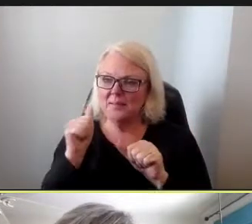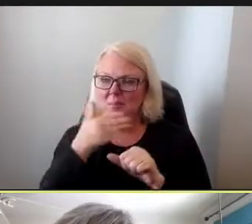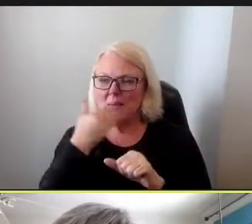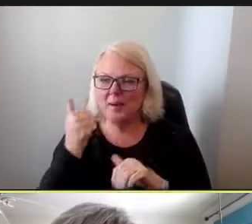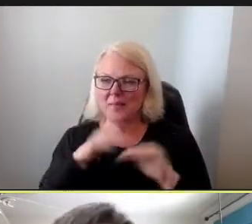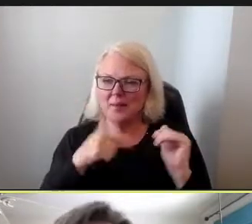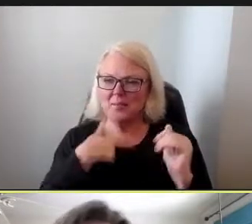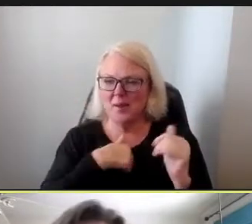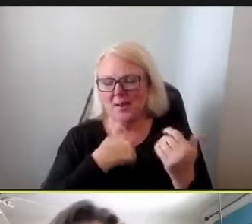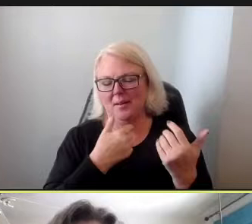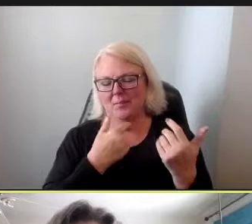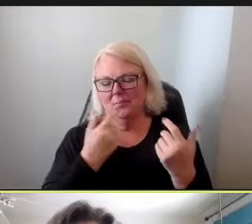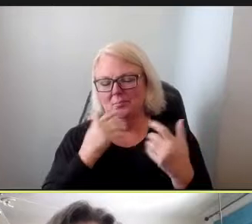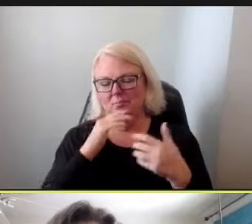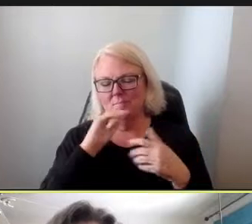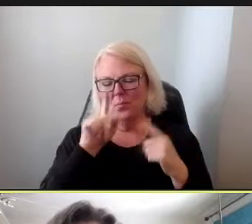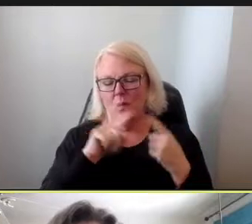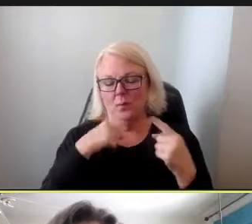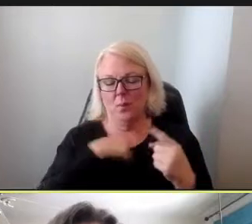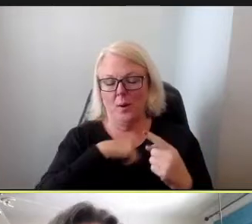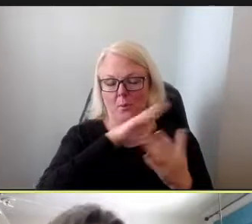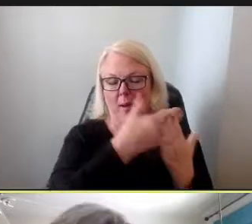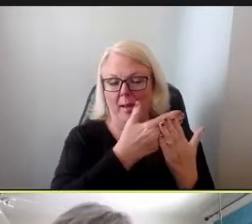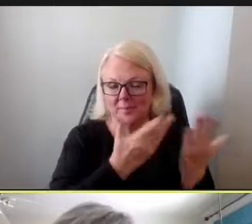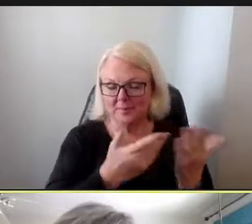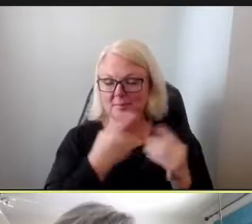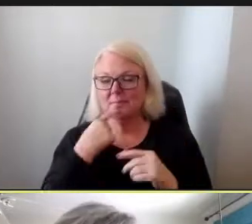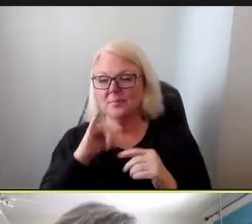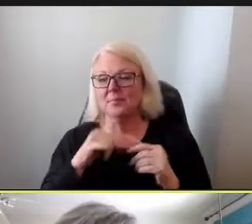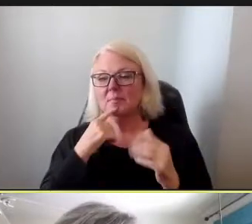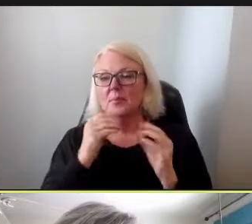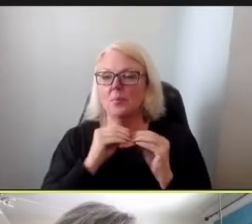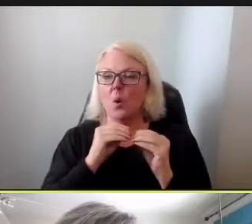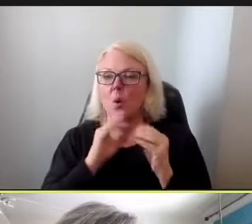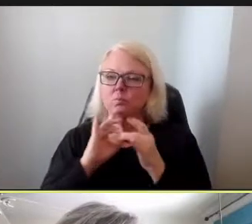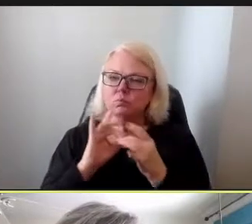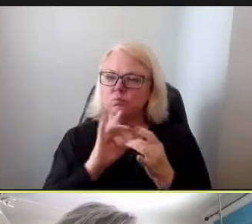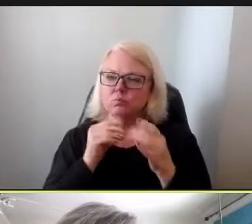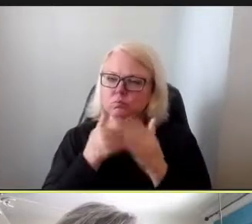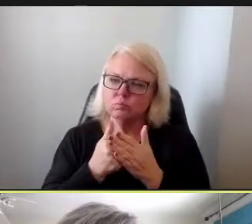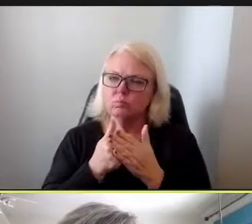it. We were also even closer as colleagues and friends.